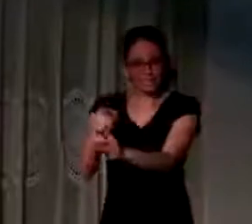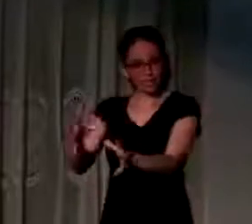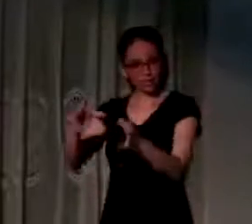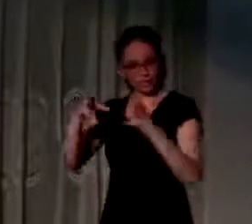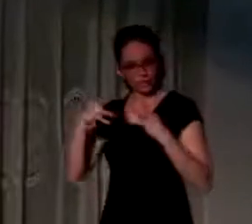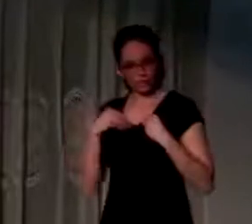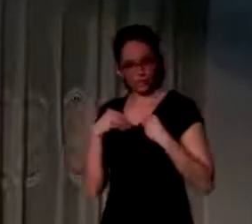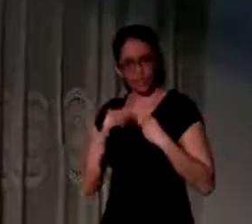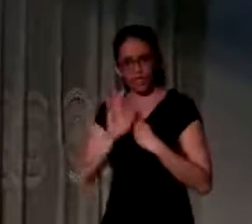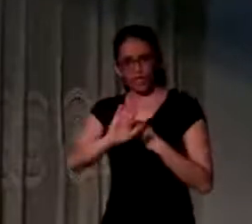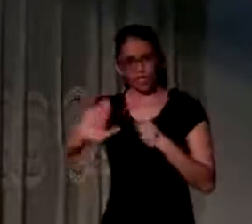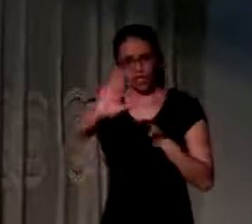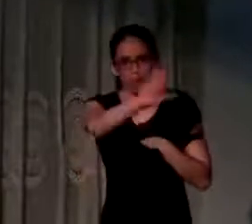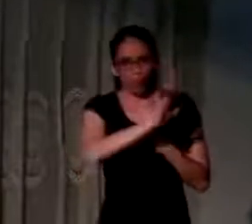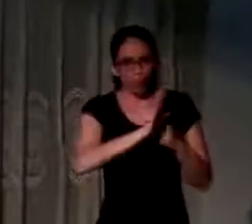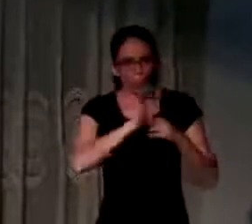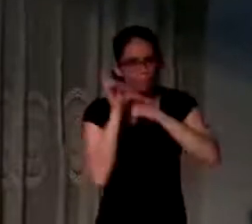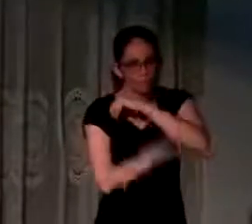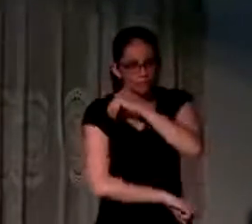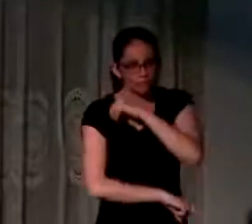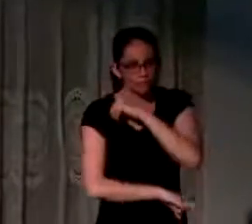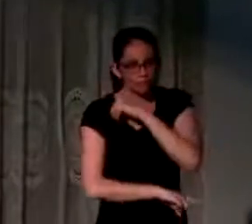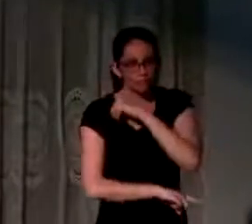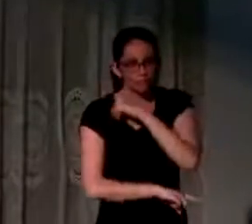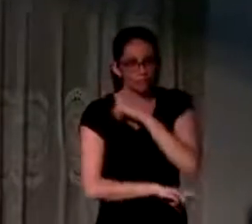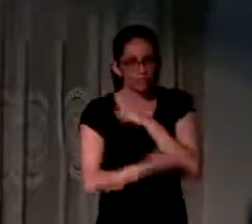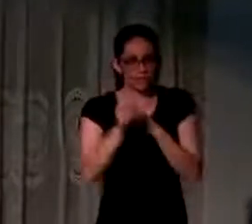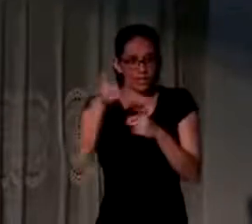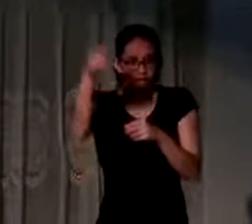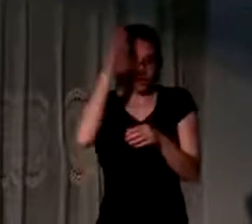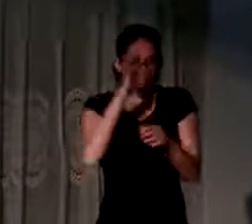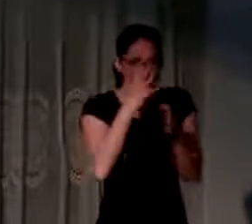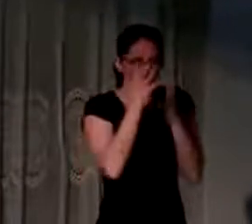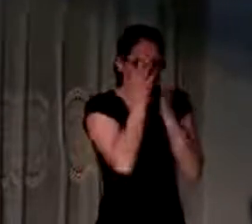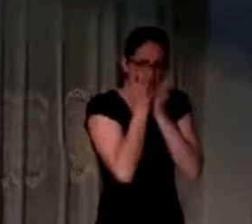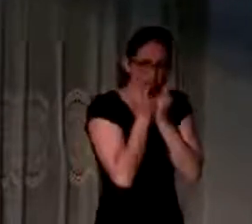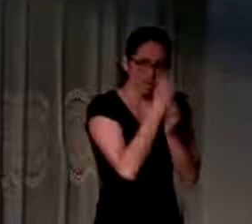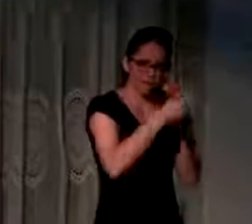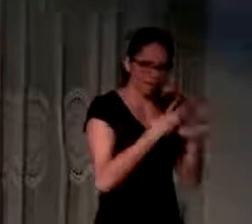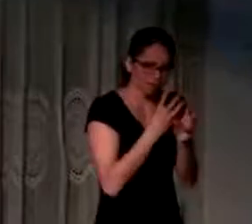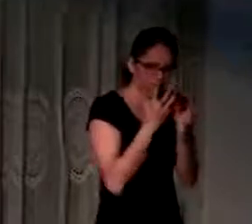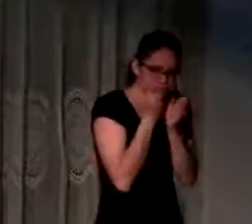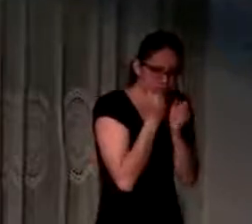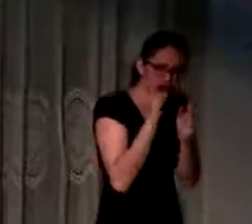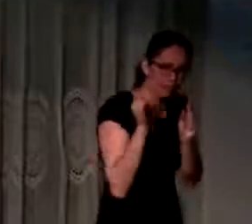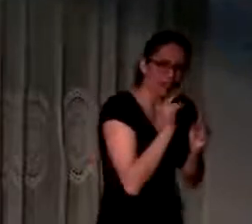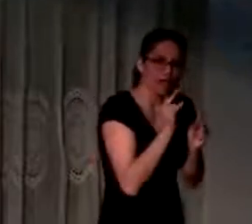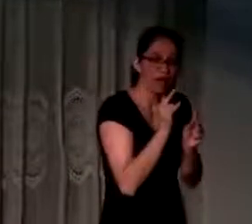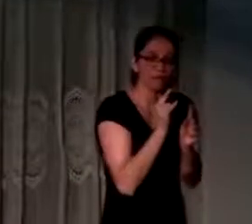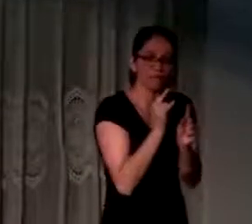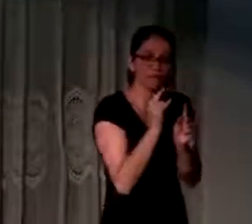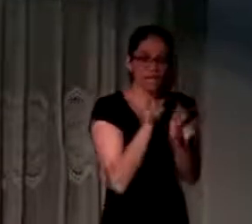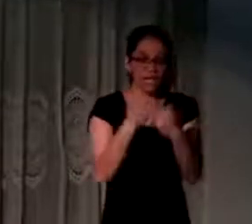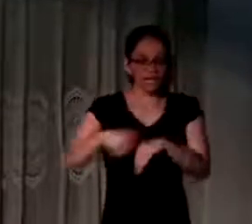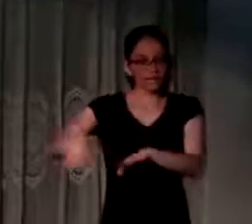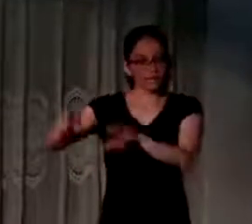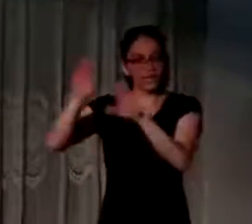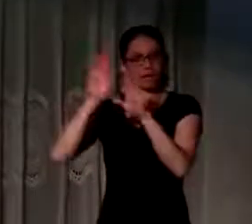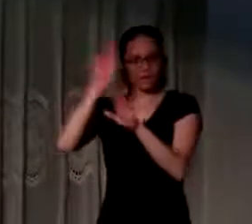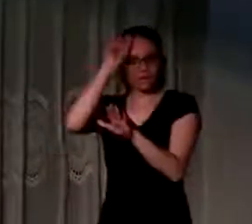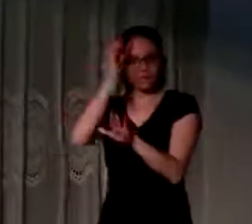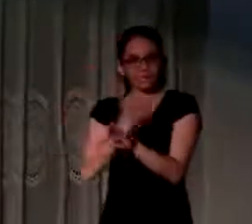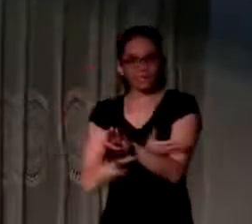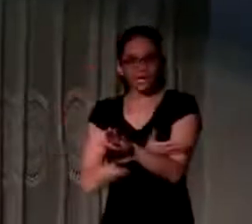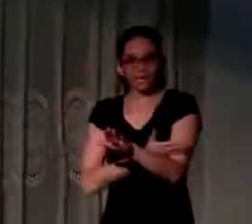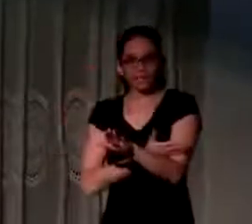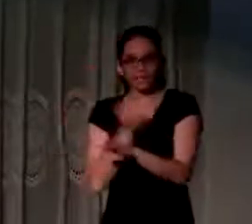you would never be punished. God so loved the world, he gave his only begotten son, that if you'll just believe in him, you'll have everlasting life.